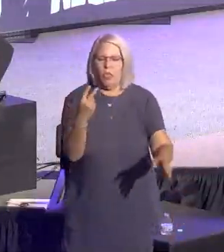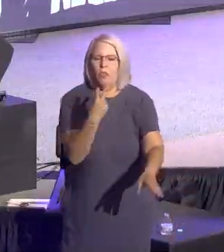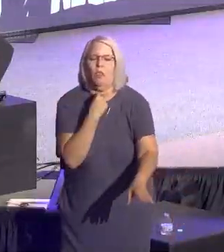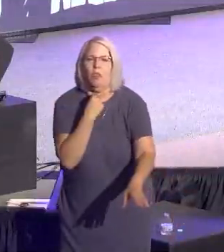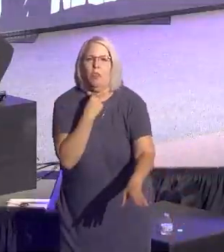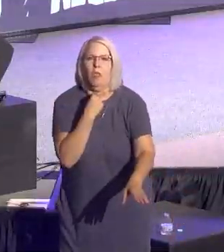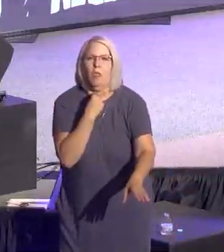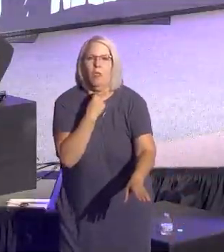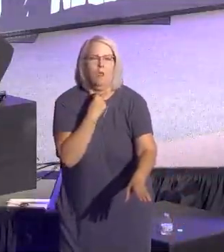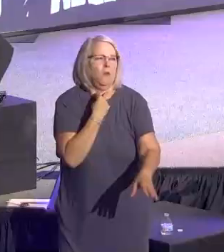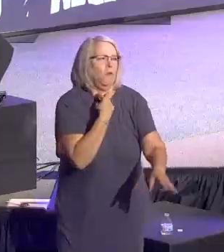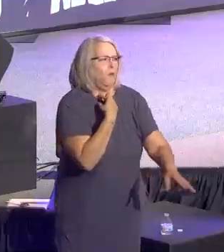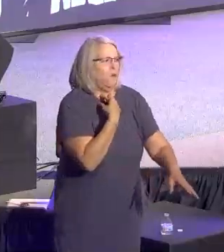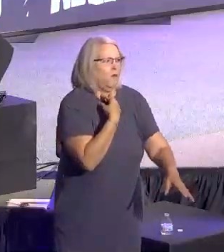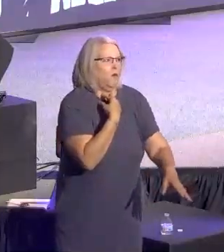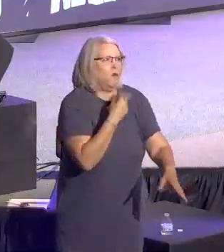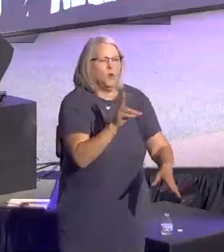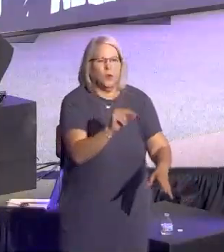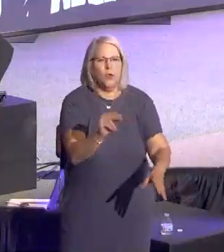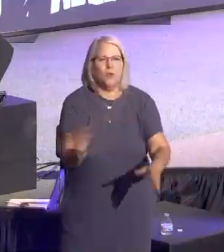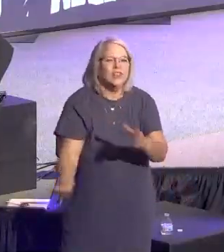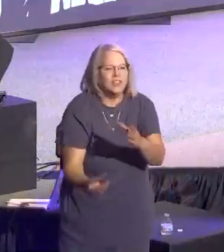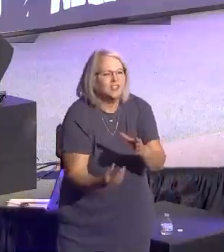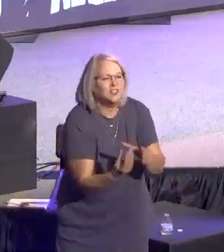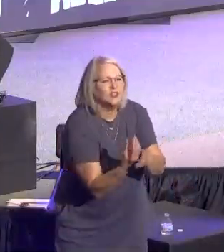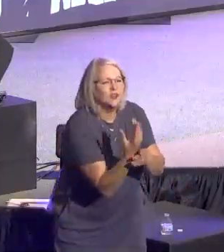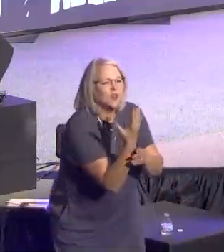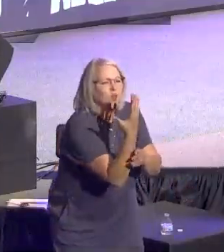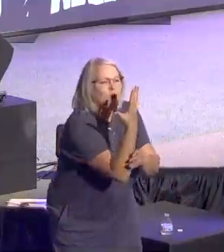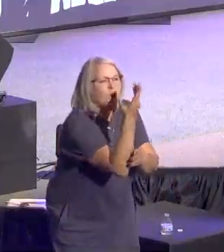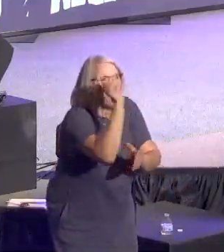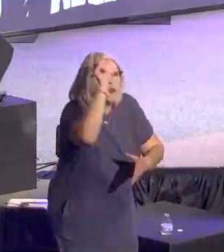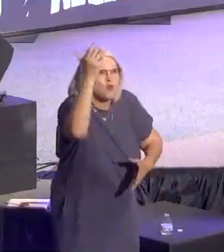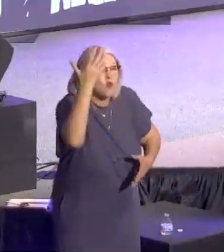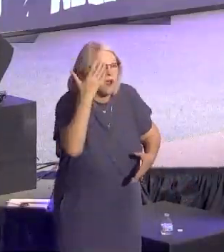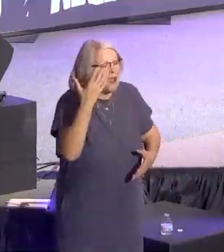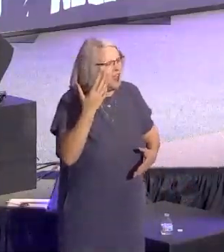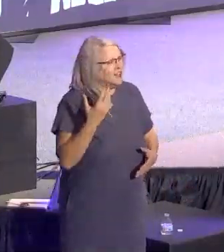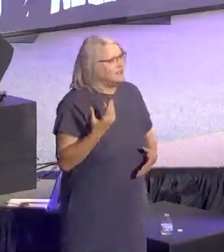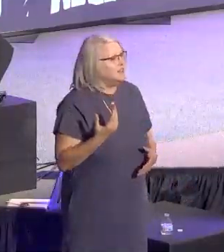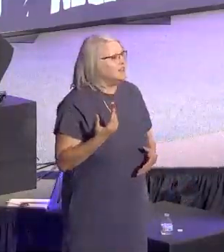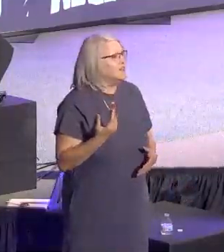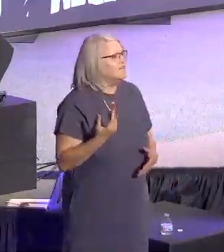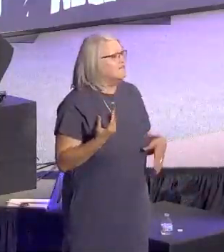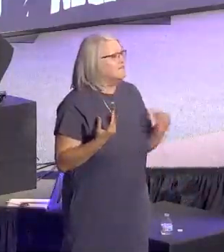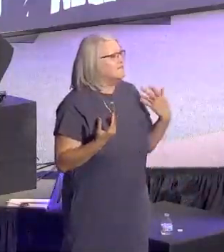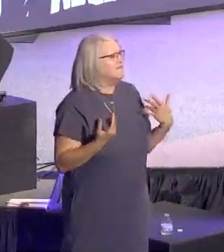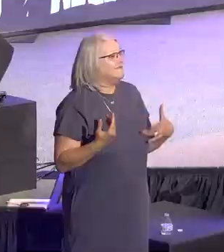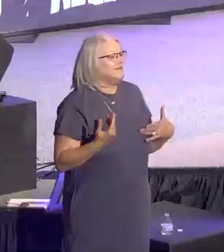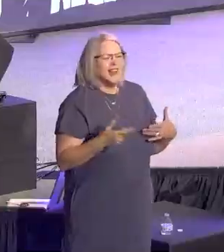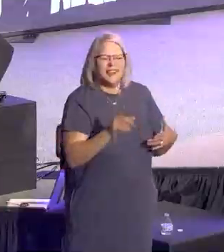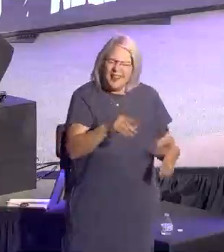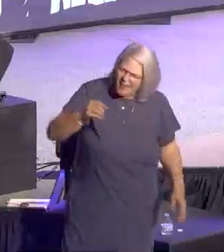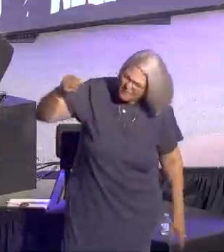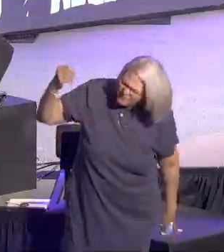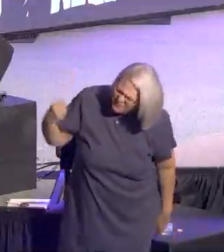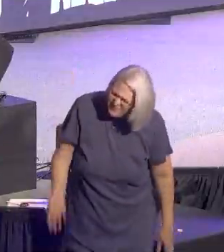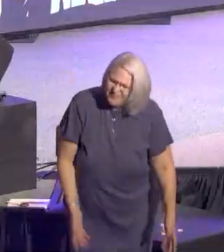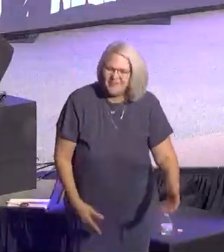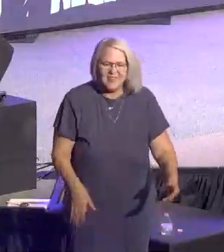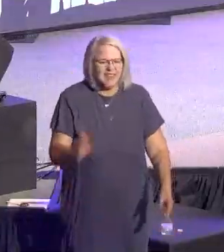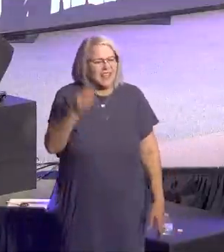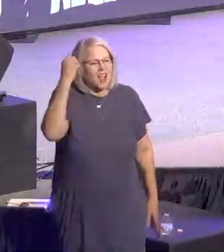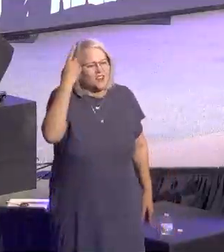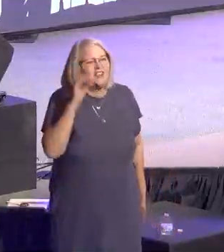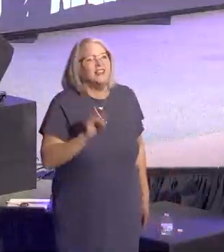in grace. Have you heard that in the Bible before? God wants you to grow in grace. Now get this, let's see what,